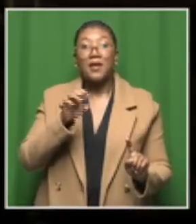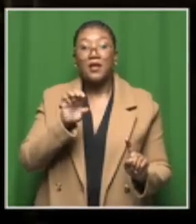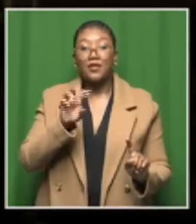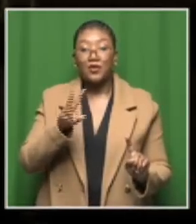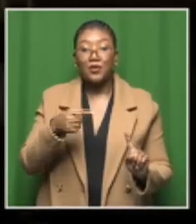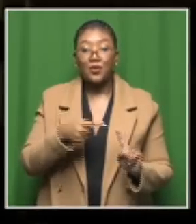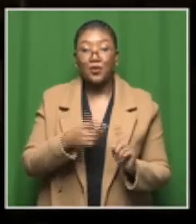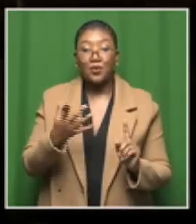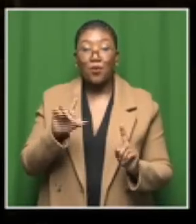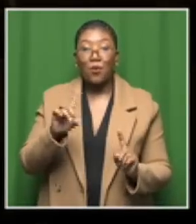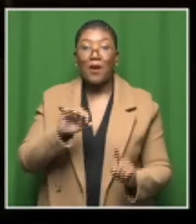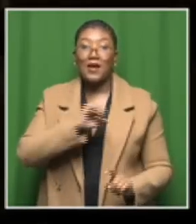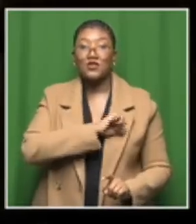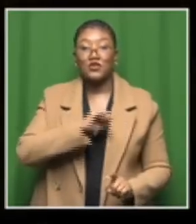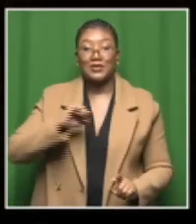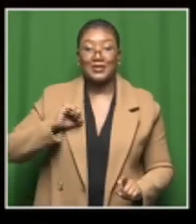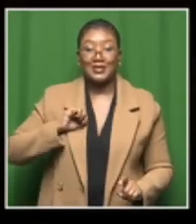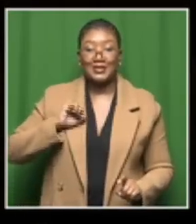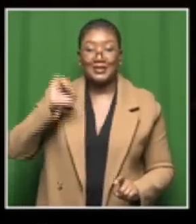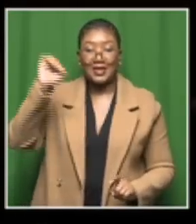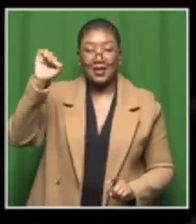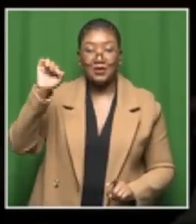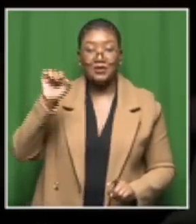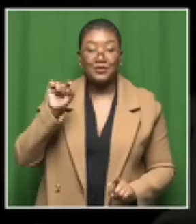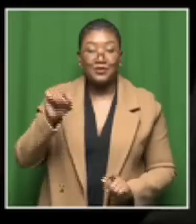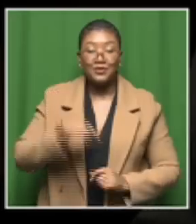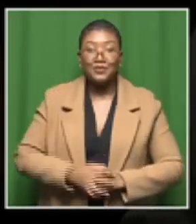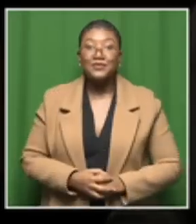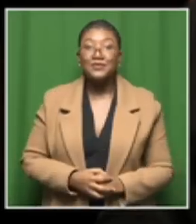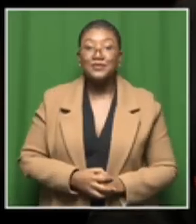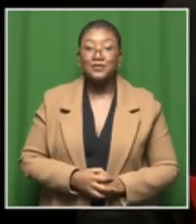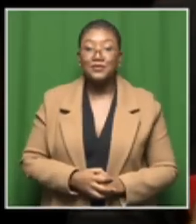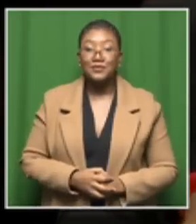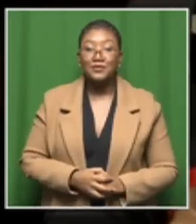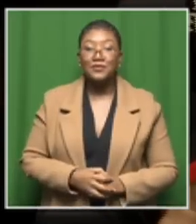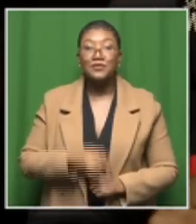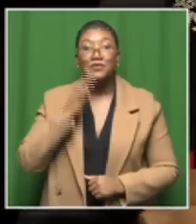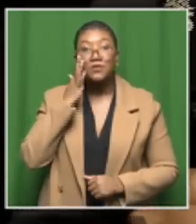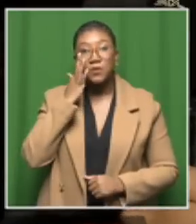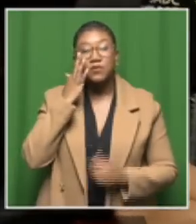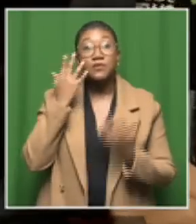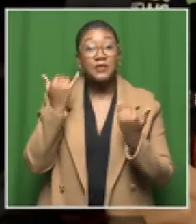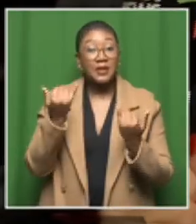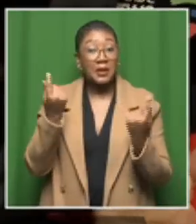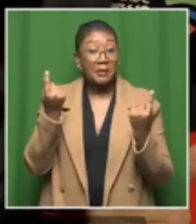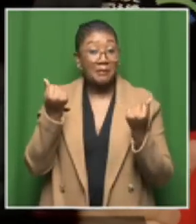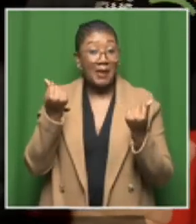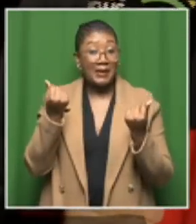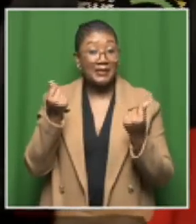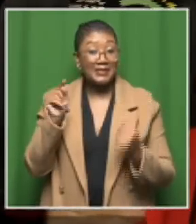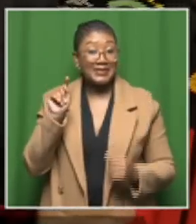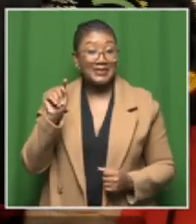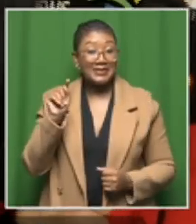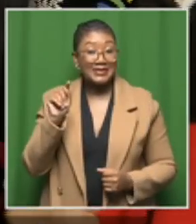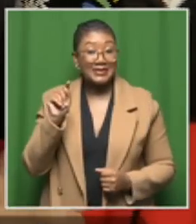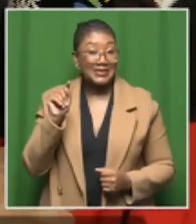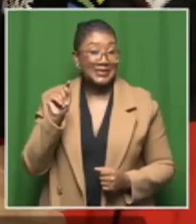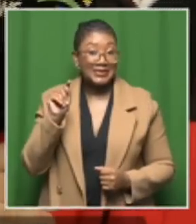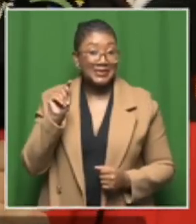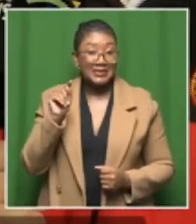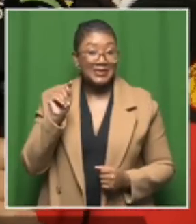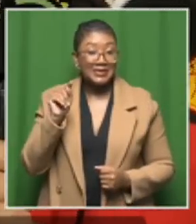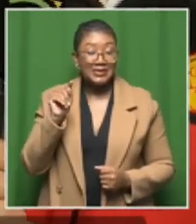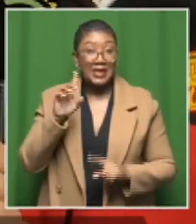Trade Unions, Cosatu, the labor movement. Mr. Parks, where are we going to get that particular shortfall deficit? What are the